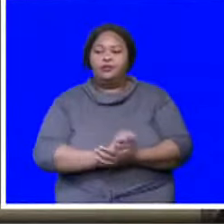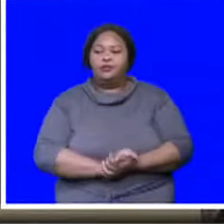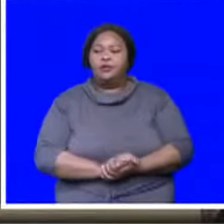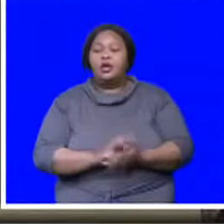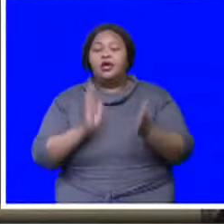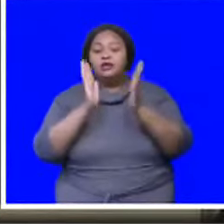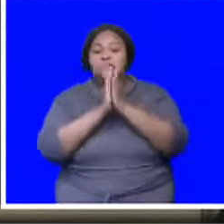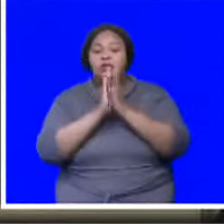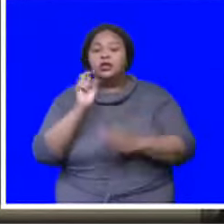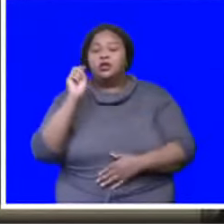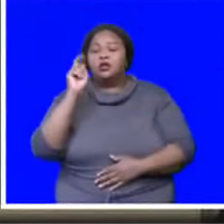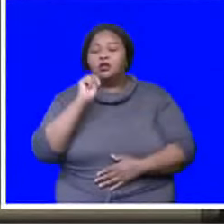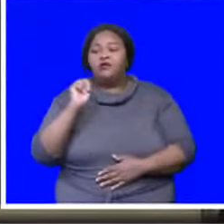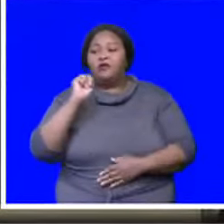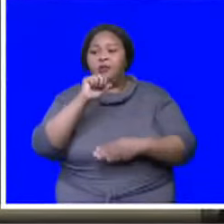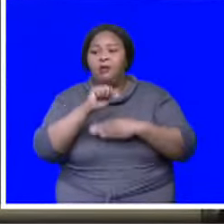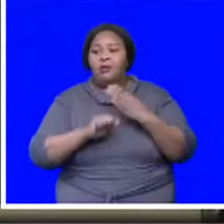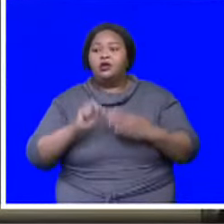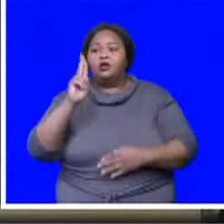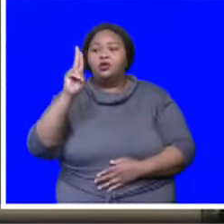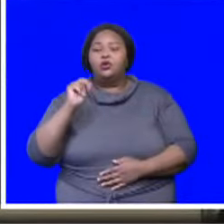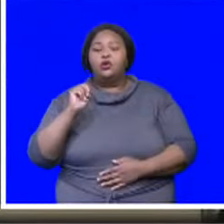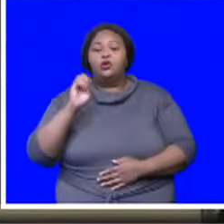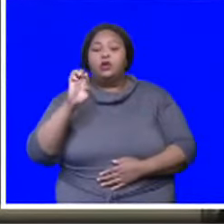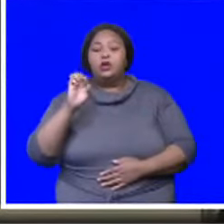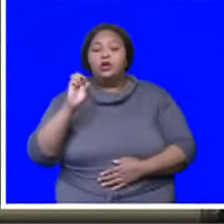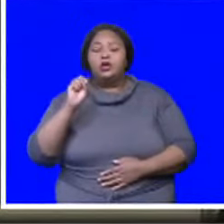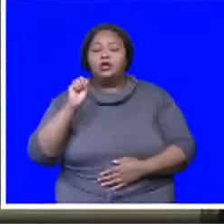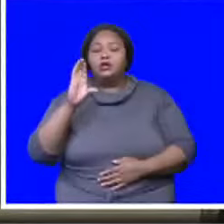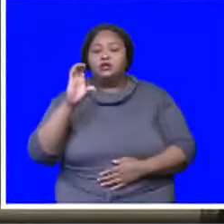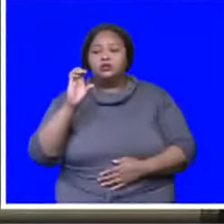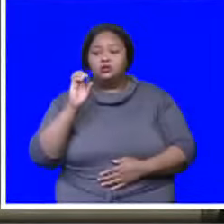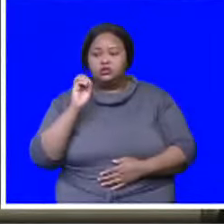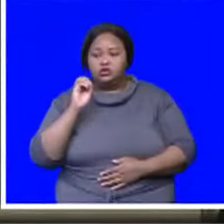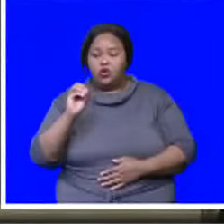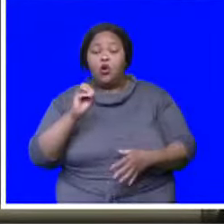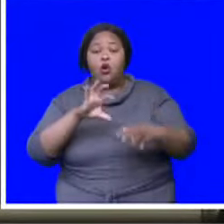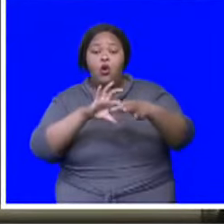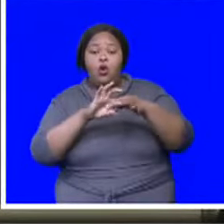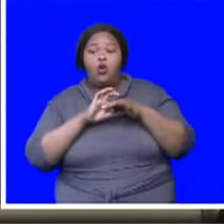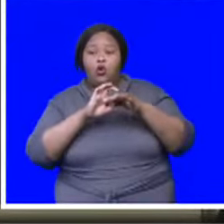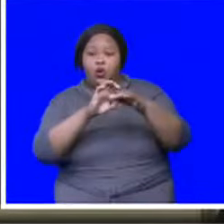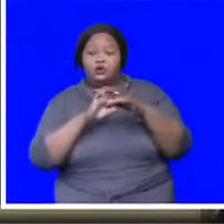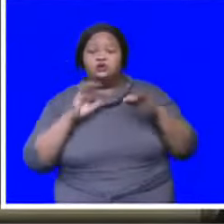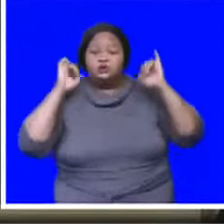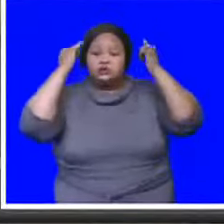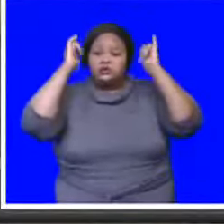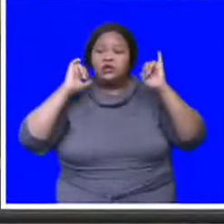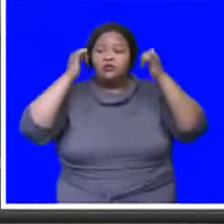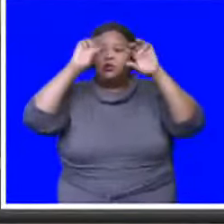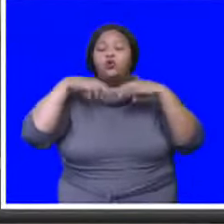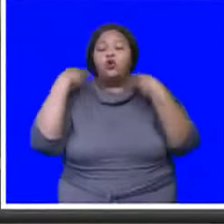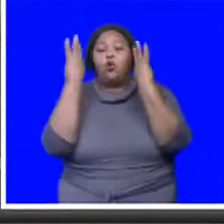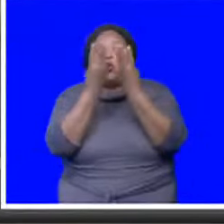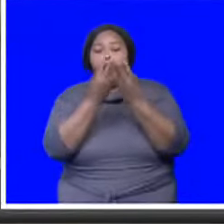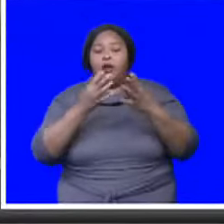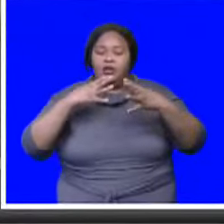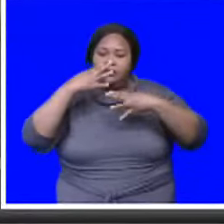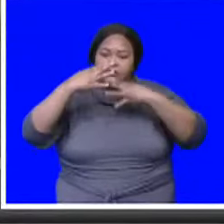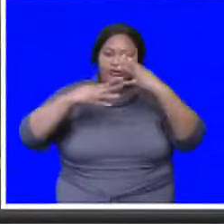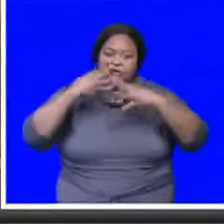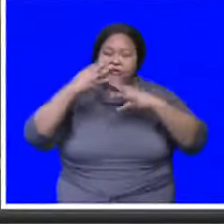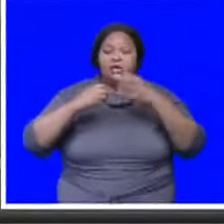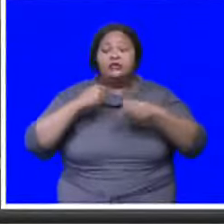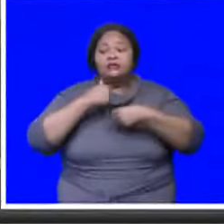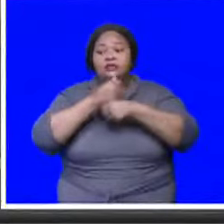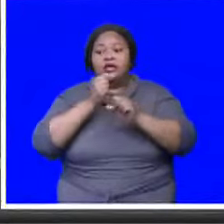10th of November, the United Nations Educational, Scientific and Cultural Organization commemorates the World Science Day for Peace and